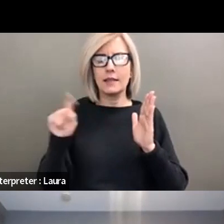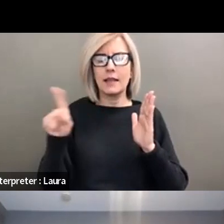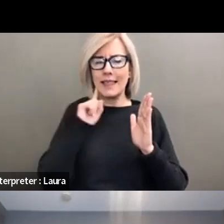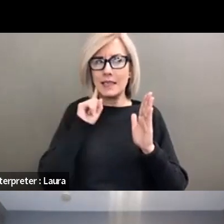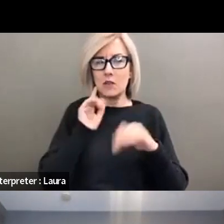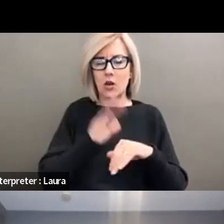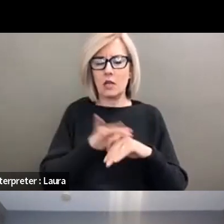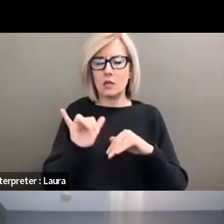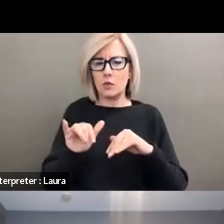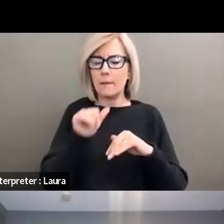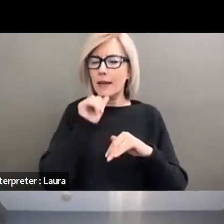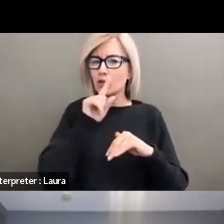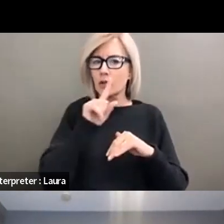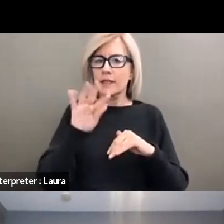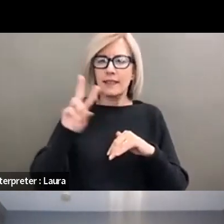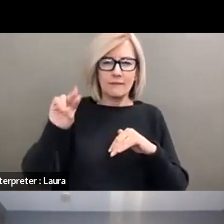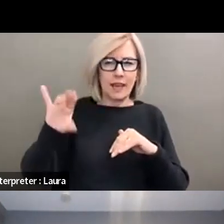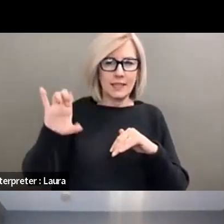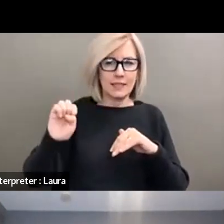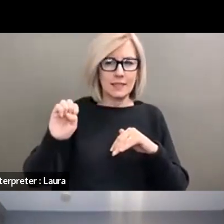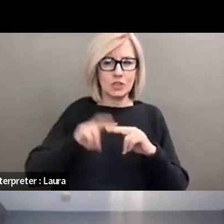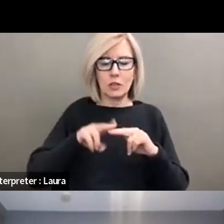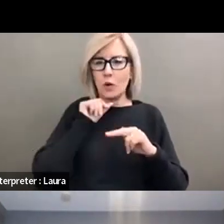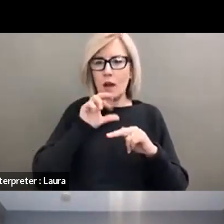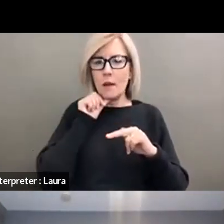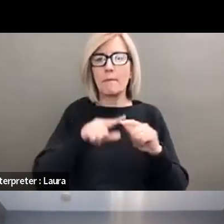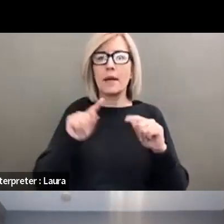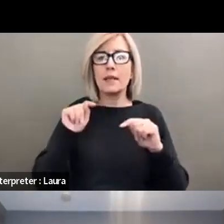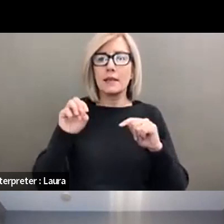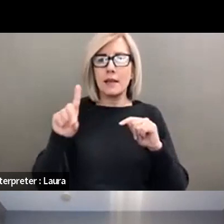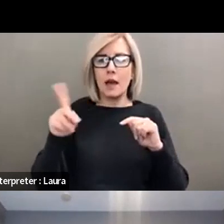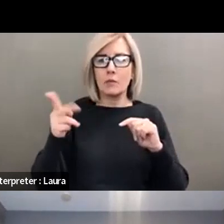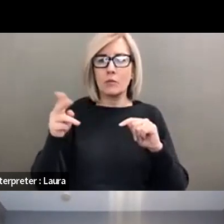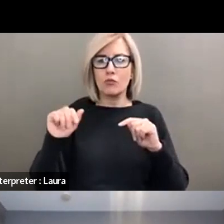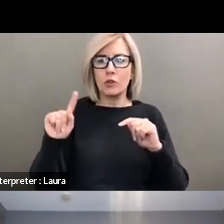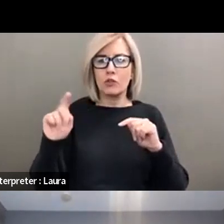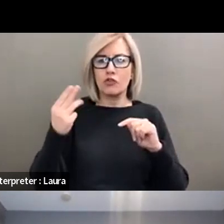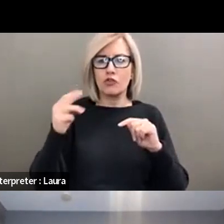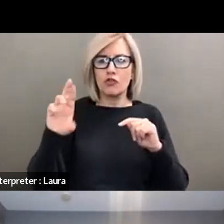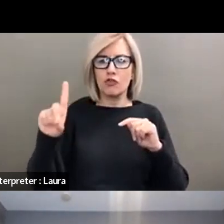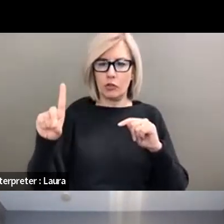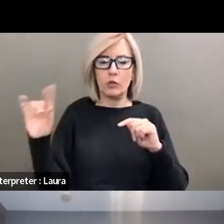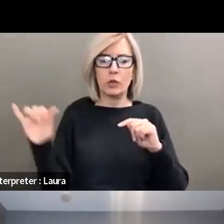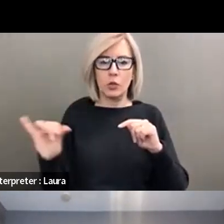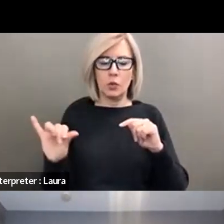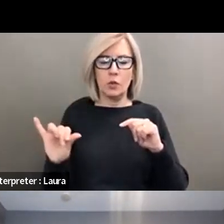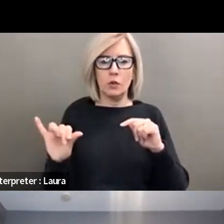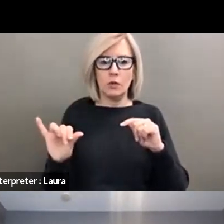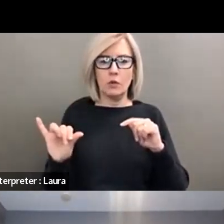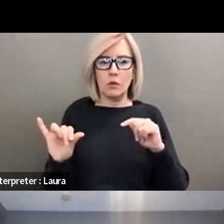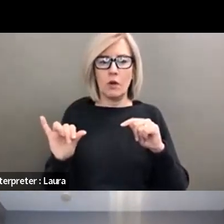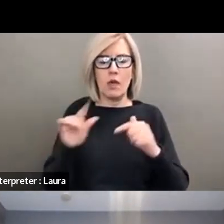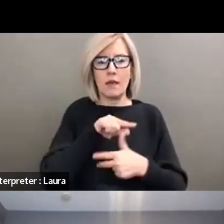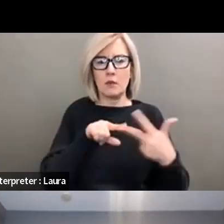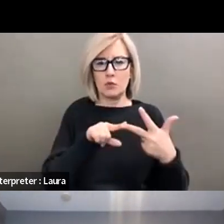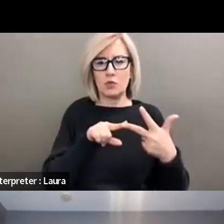not sure if he's the vice chair or not. But also Todd Pritchard is on that committee too, and I think those are the